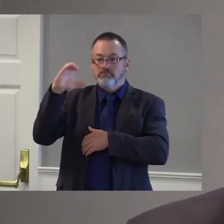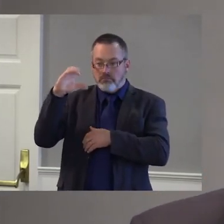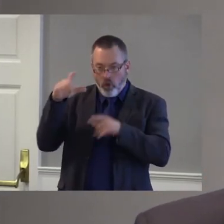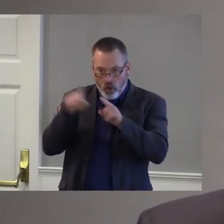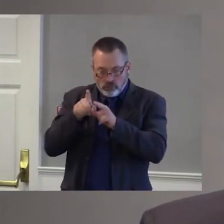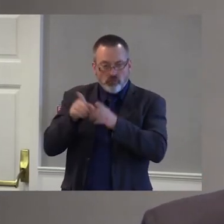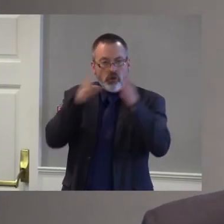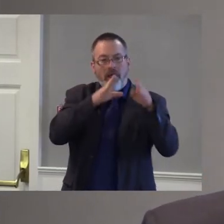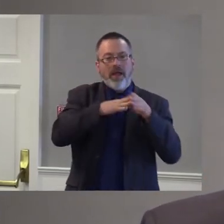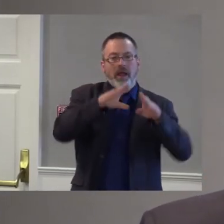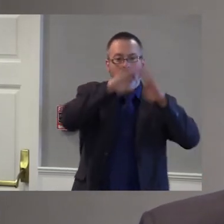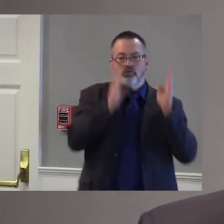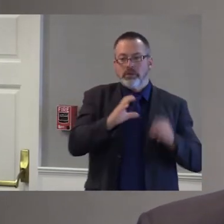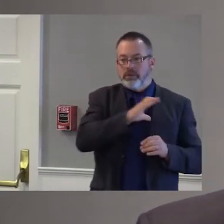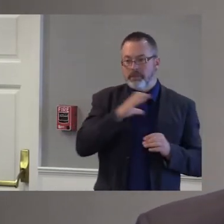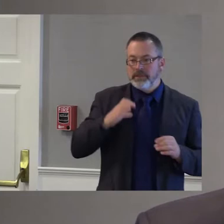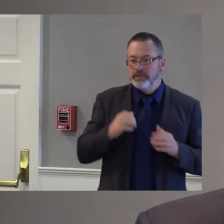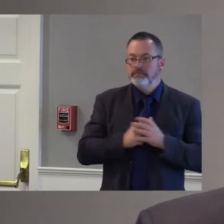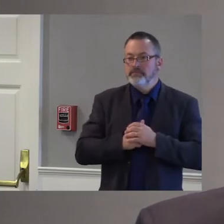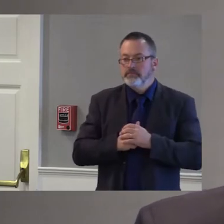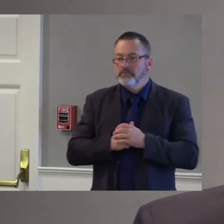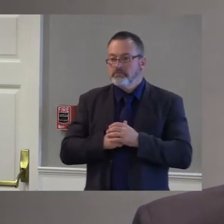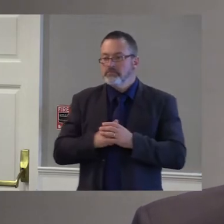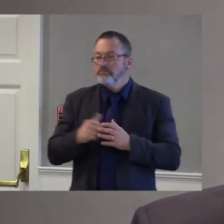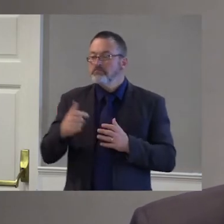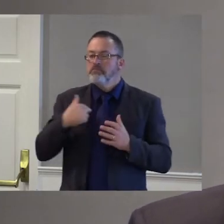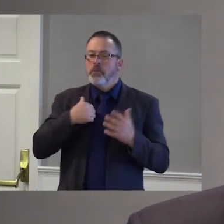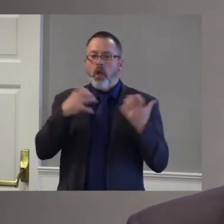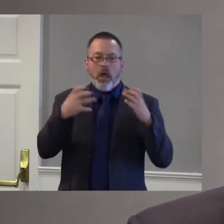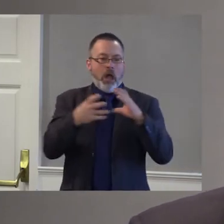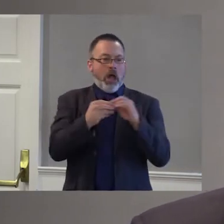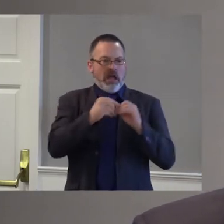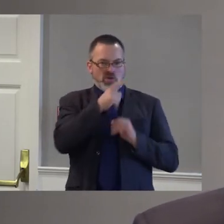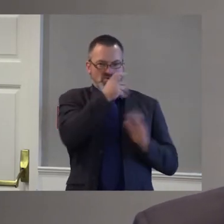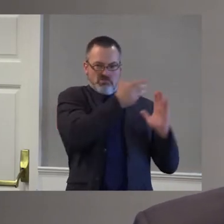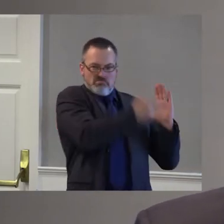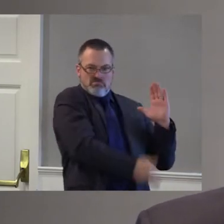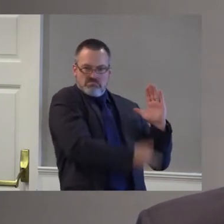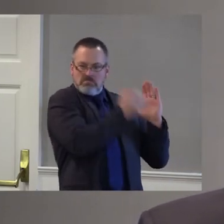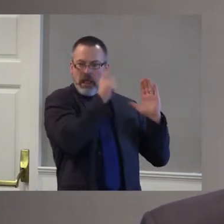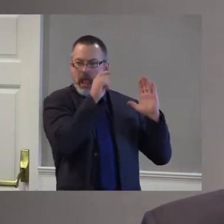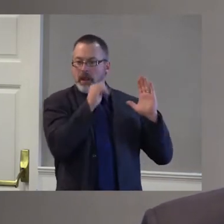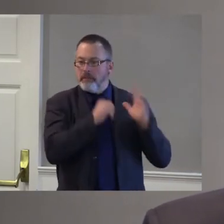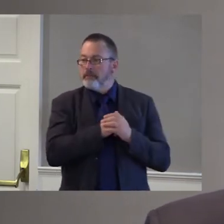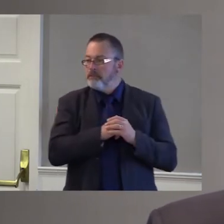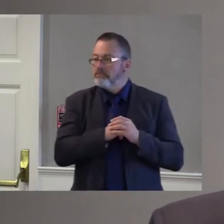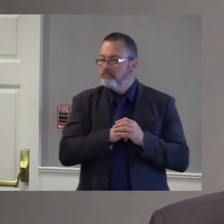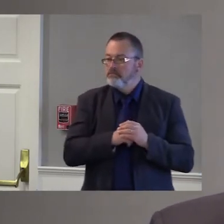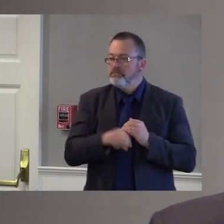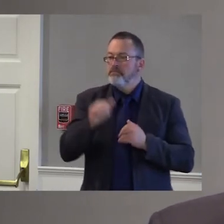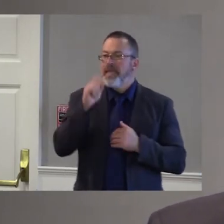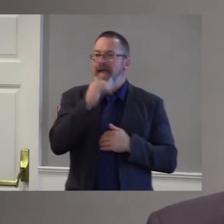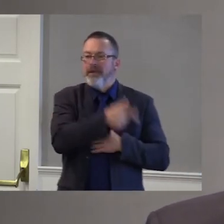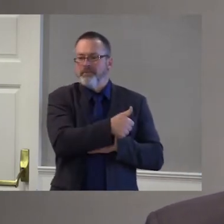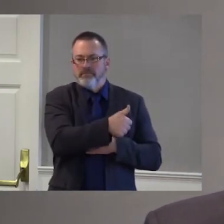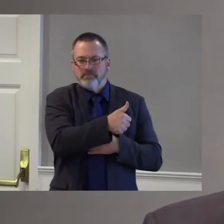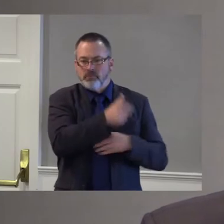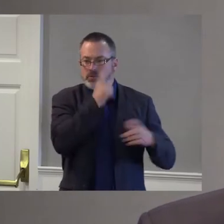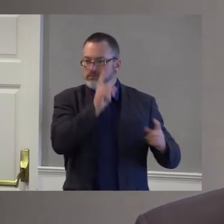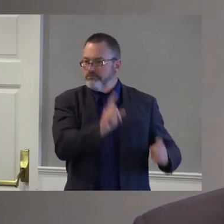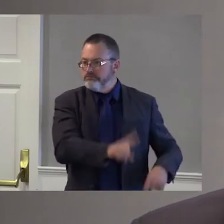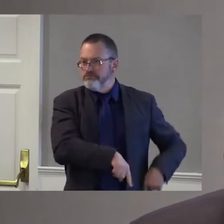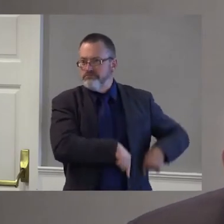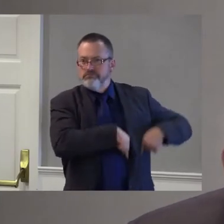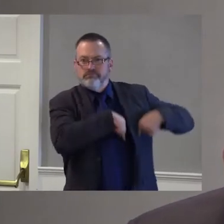and then he's going to come up and talk to you, with you. Adam Weschler has lifelong experience with disability,